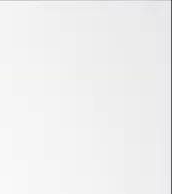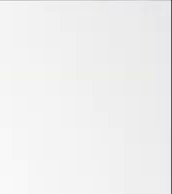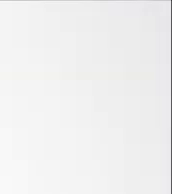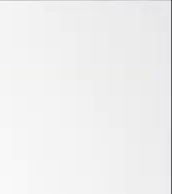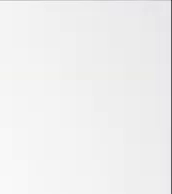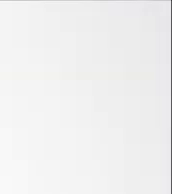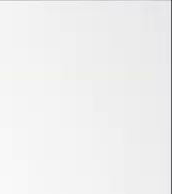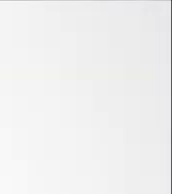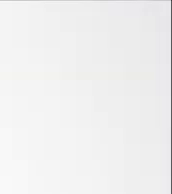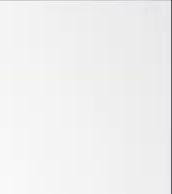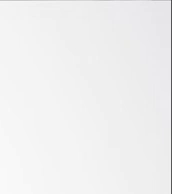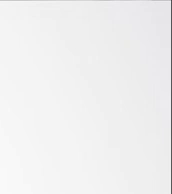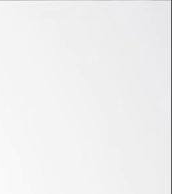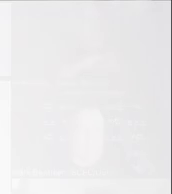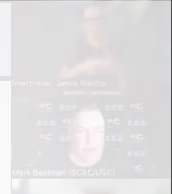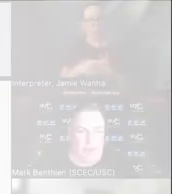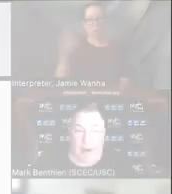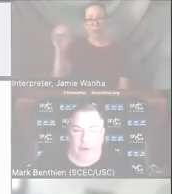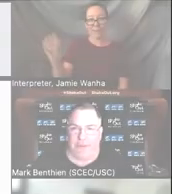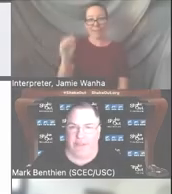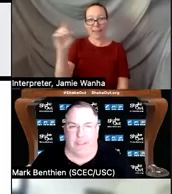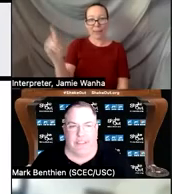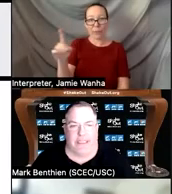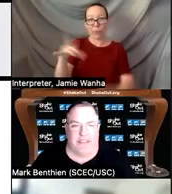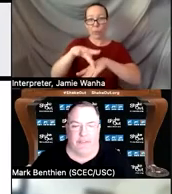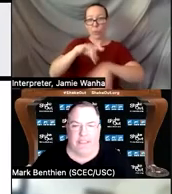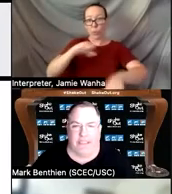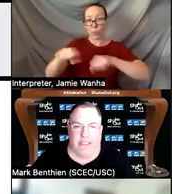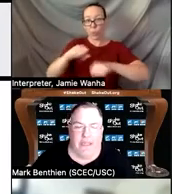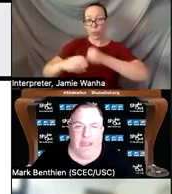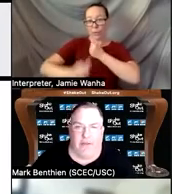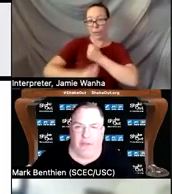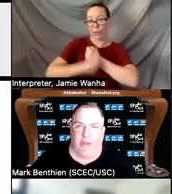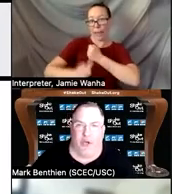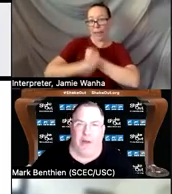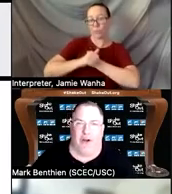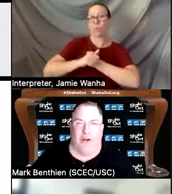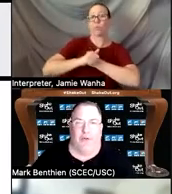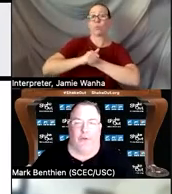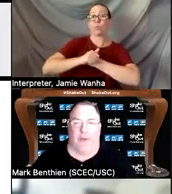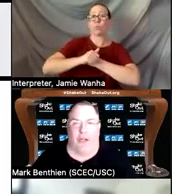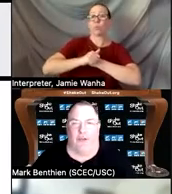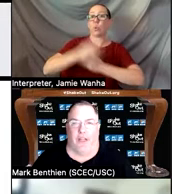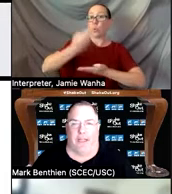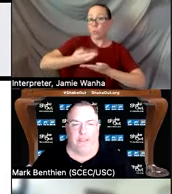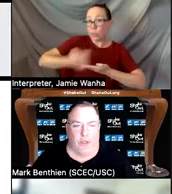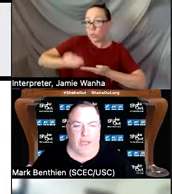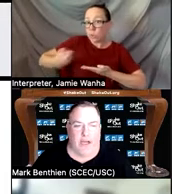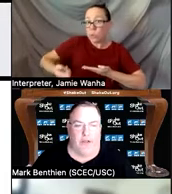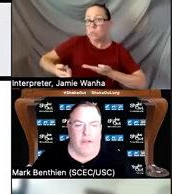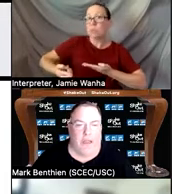This is San Diego Earthquake Hazards and Preparedness Resources and Activities. It's a special webinar of Earthquake Country